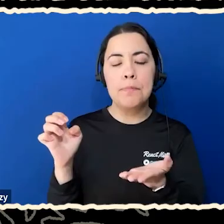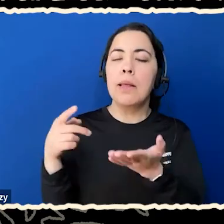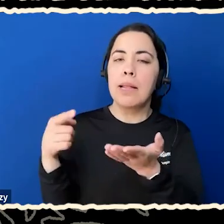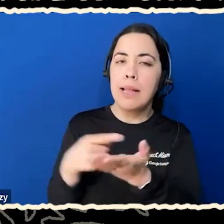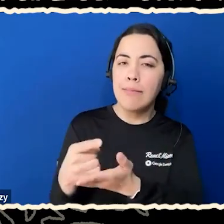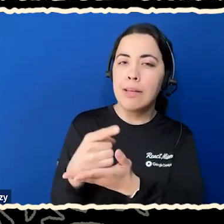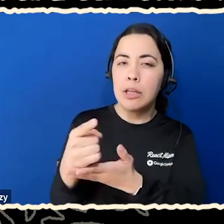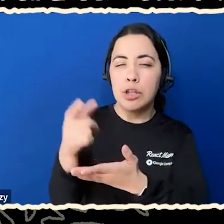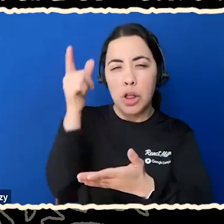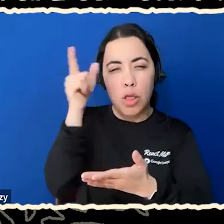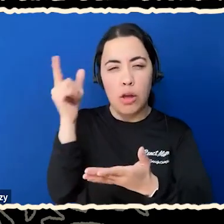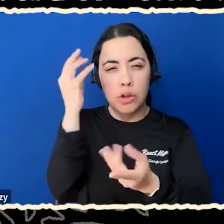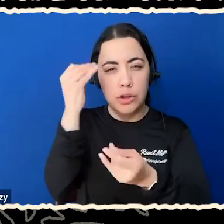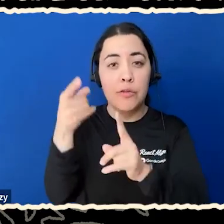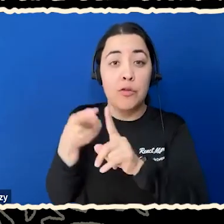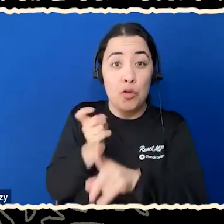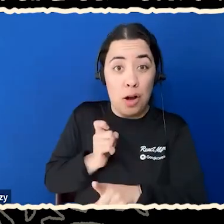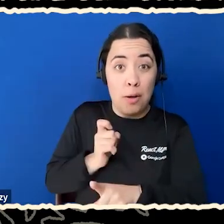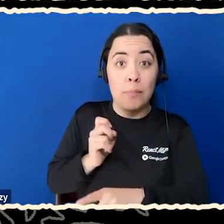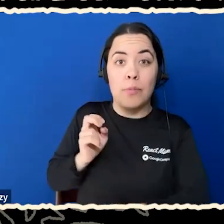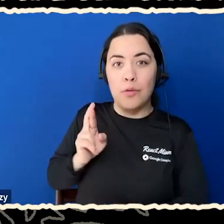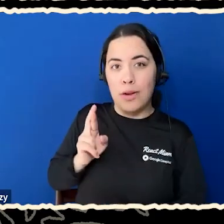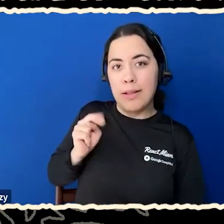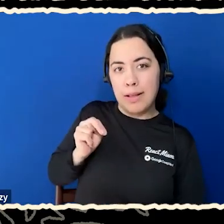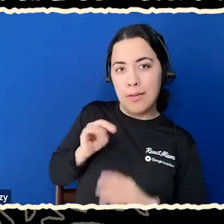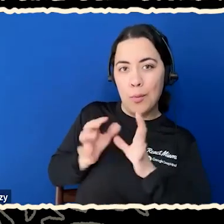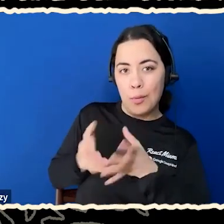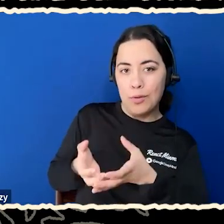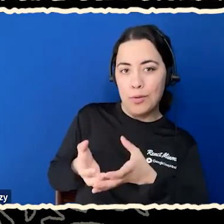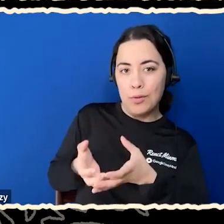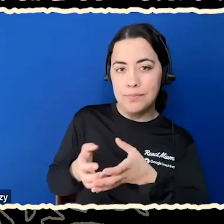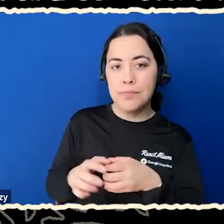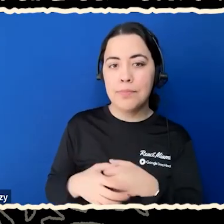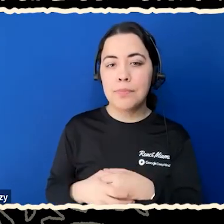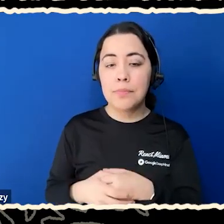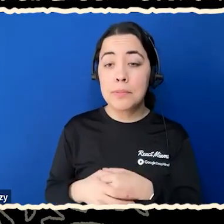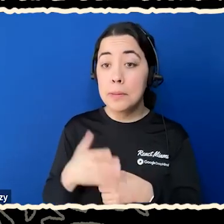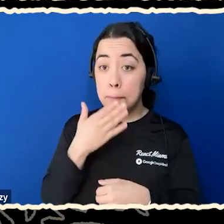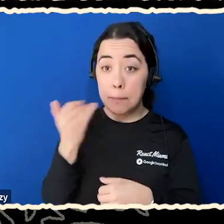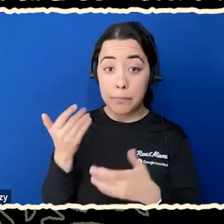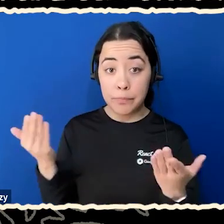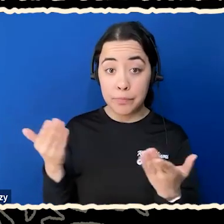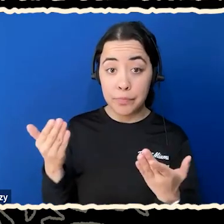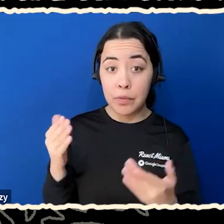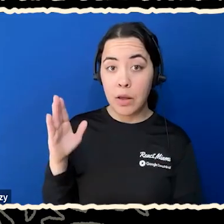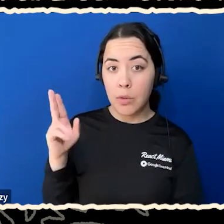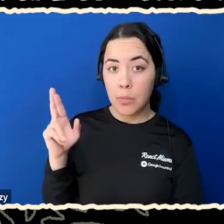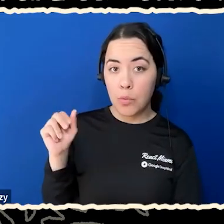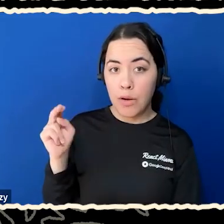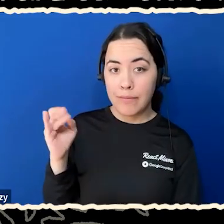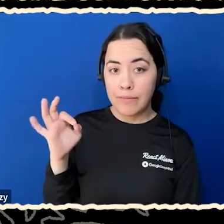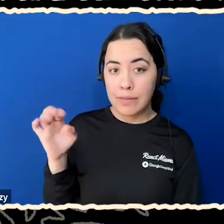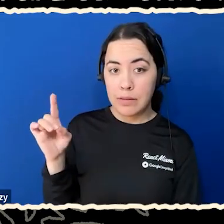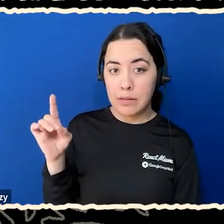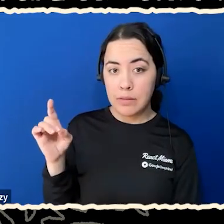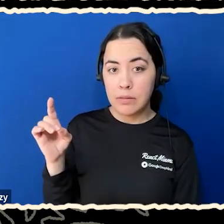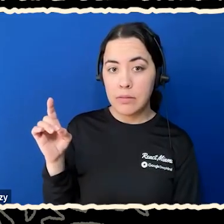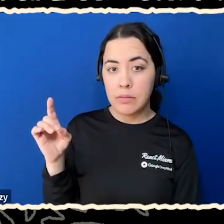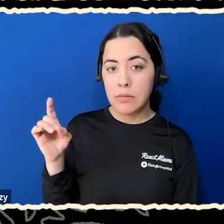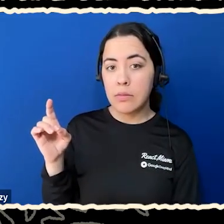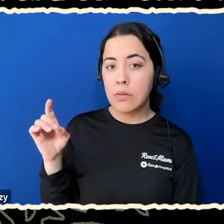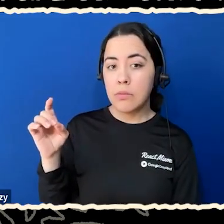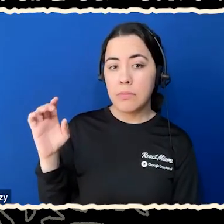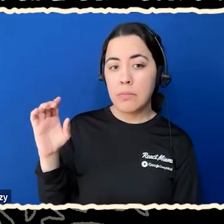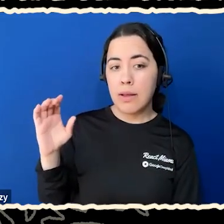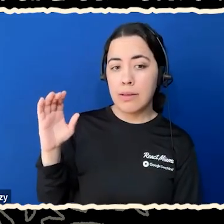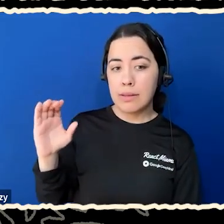navigation logic from the React Native world. And the cherry on top is the Brownfield Unified CLI, which ties all of these pieces together and allows